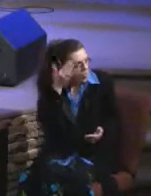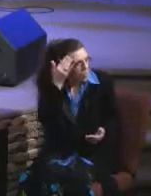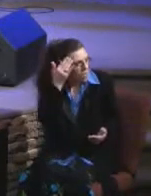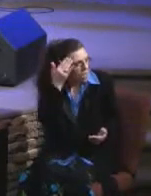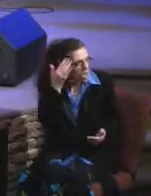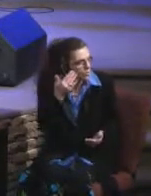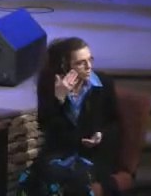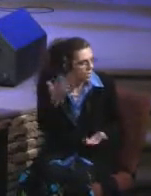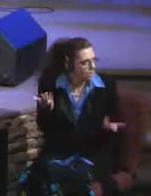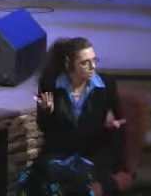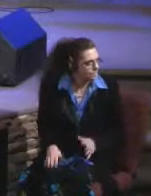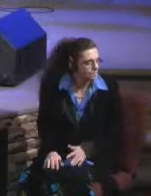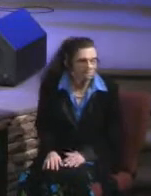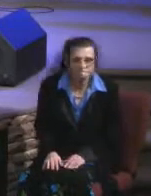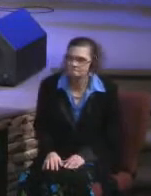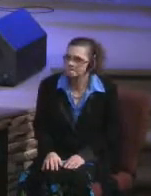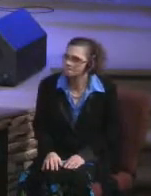life are.